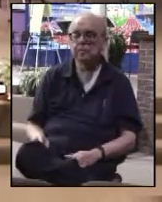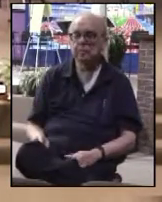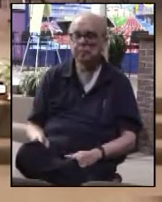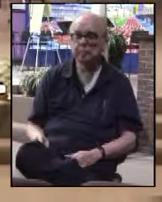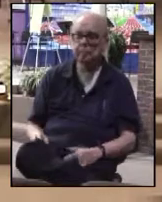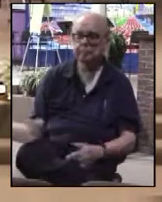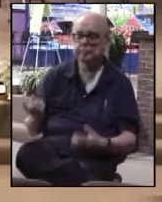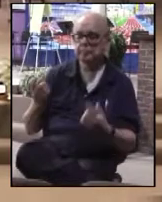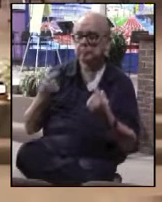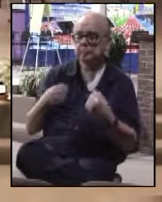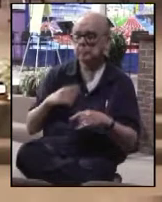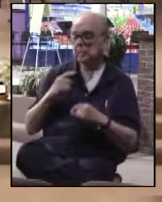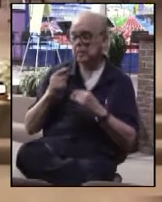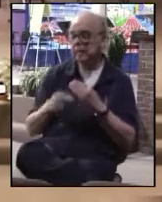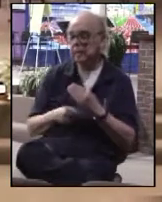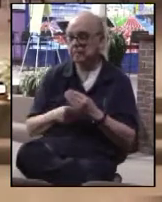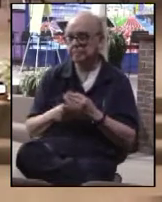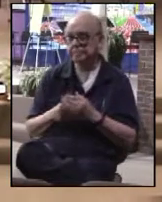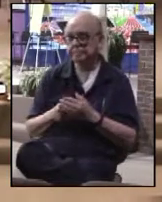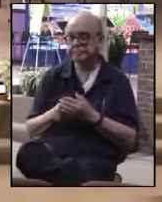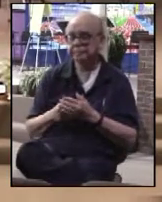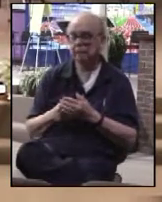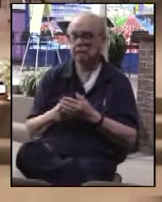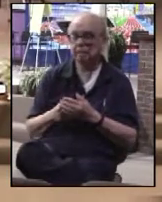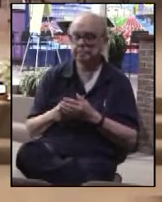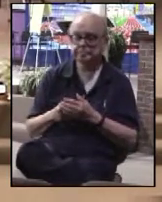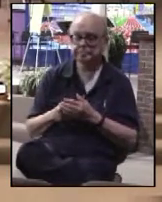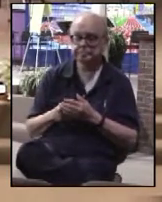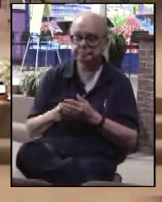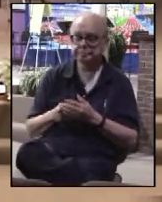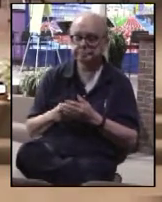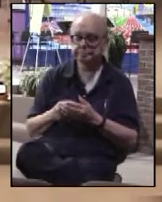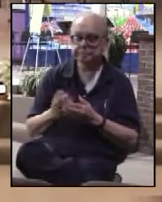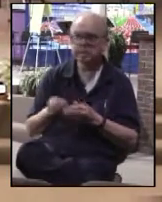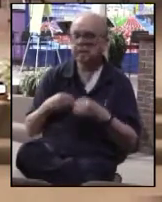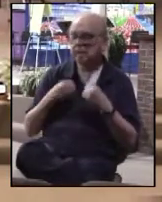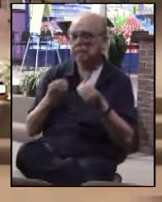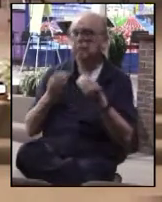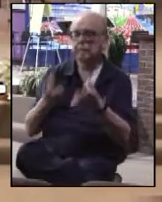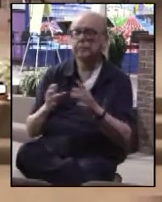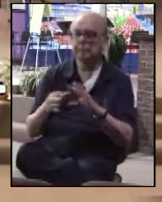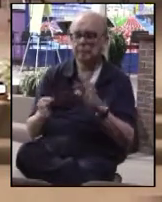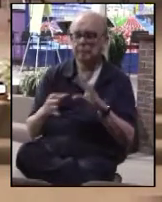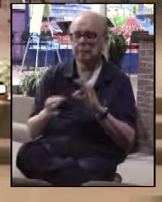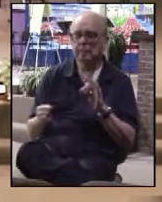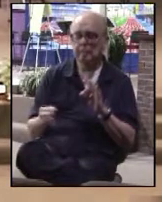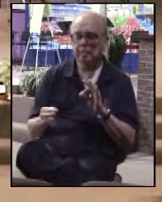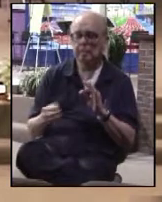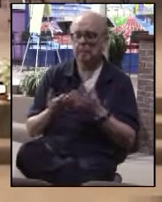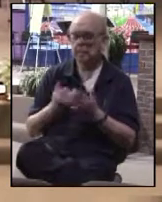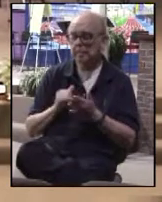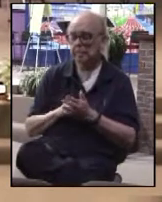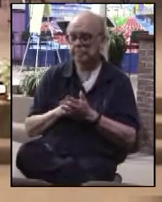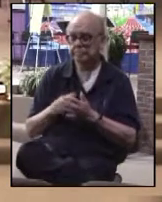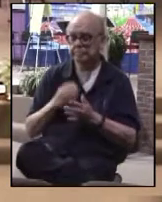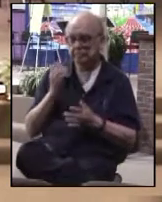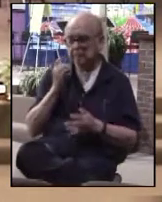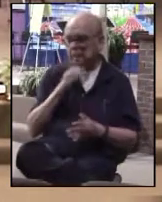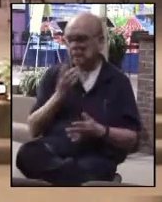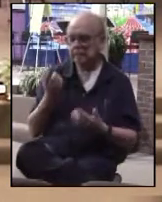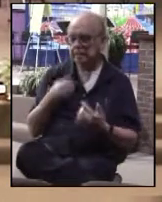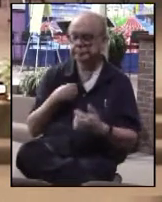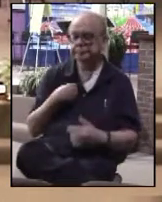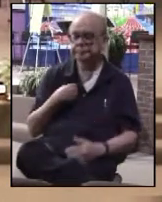and we come to the end well let me let me give you the rest of the story let me preface this Diana came to me